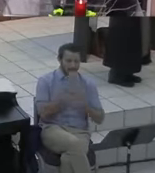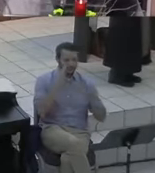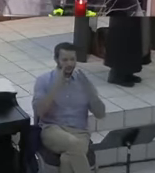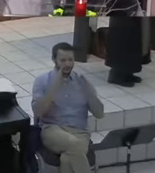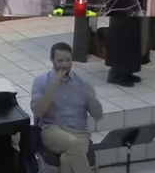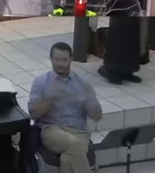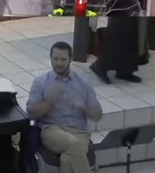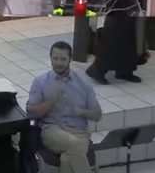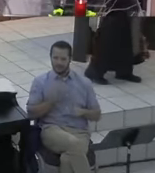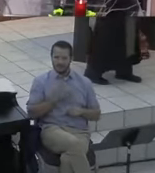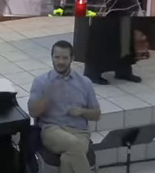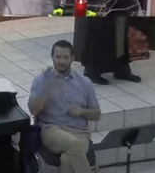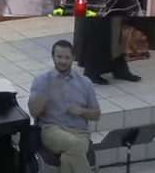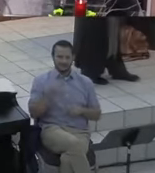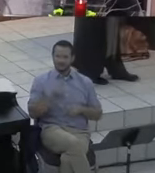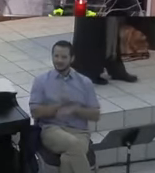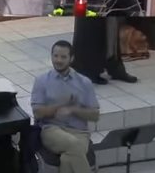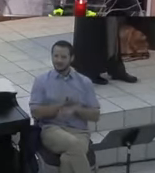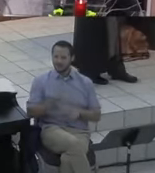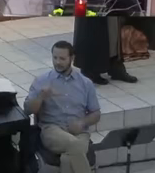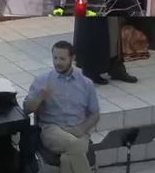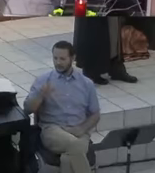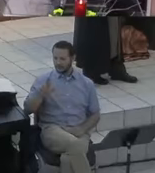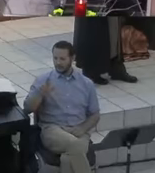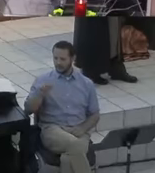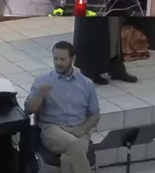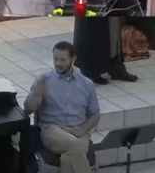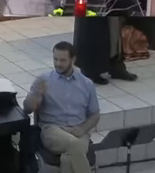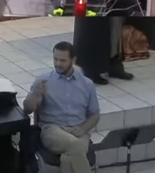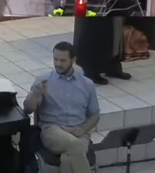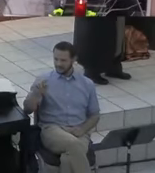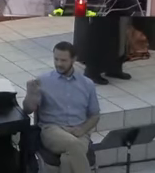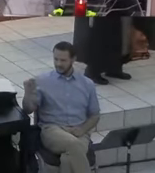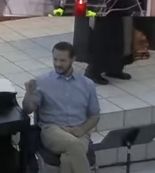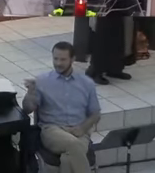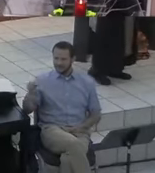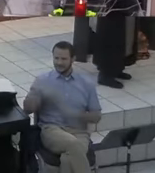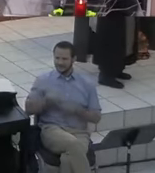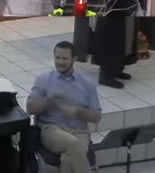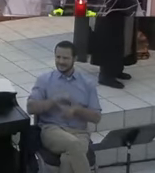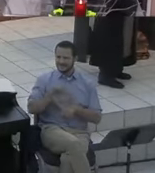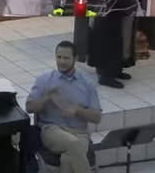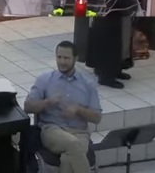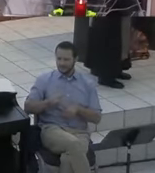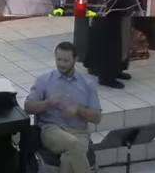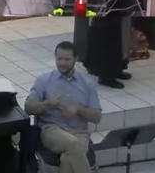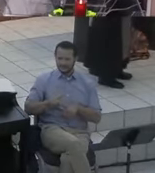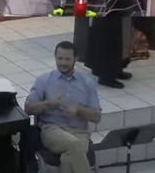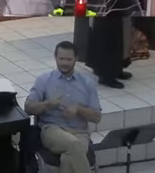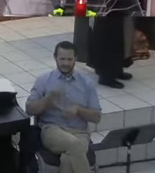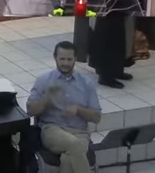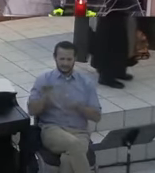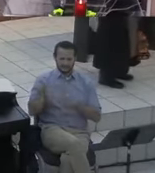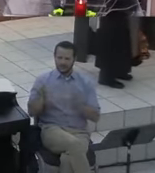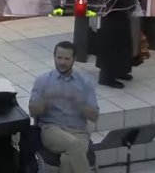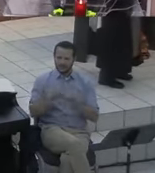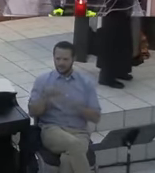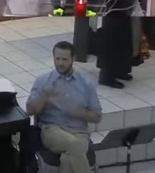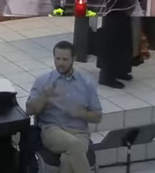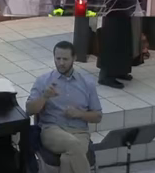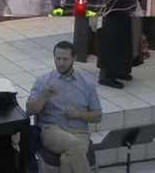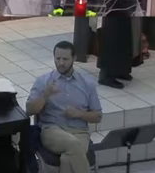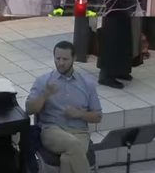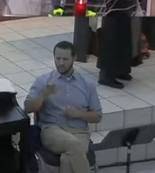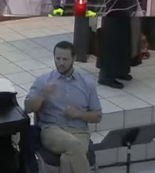Bennett, our ministry intern today. She is in St. Louis as part of the Rolling the Stone Away conference. And so we